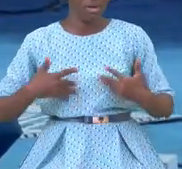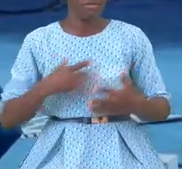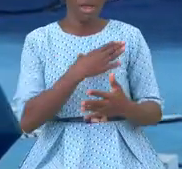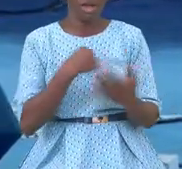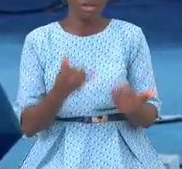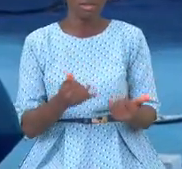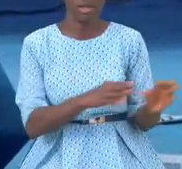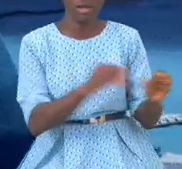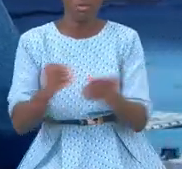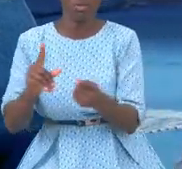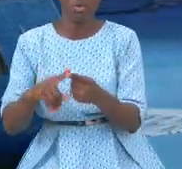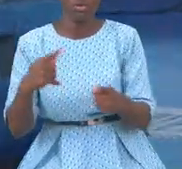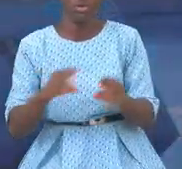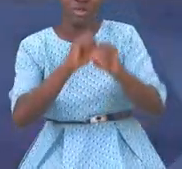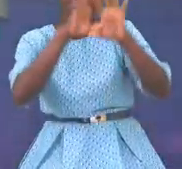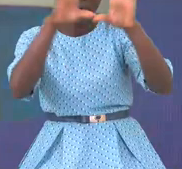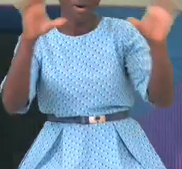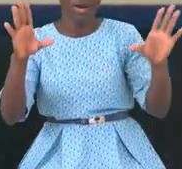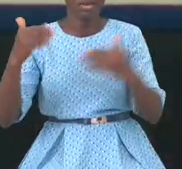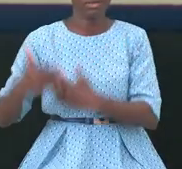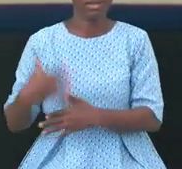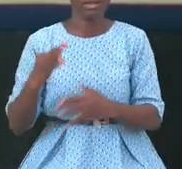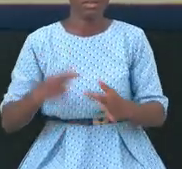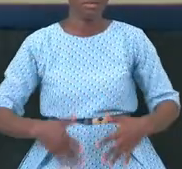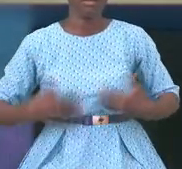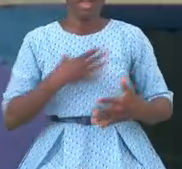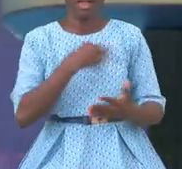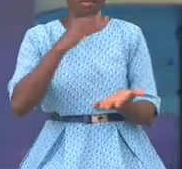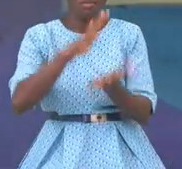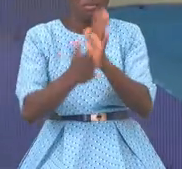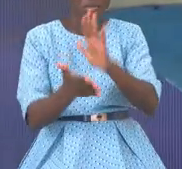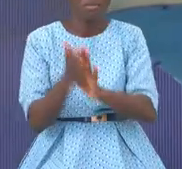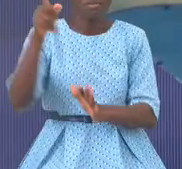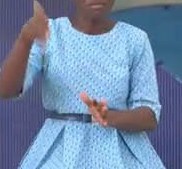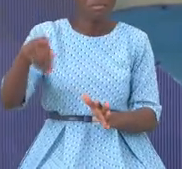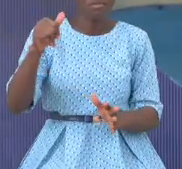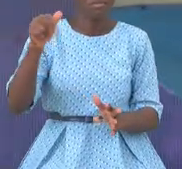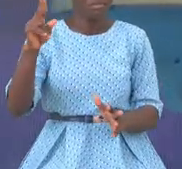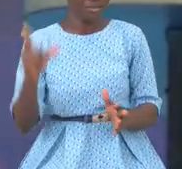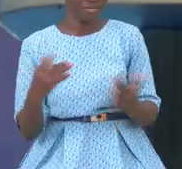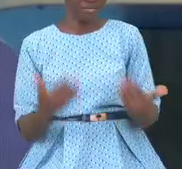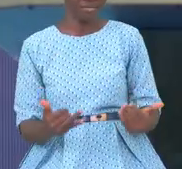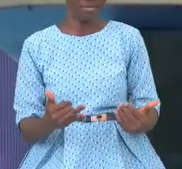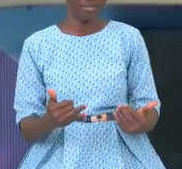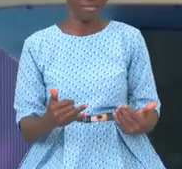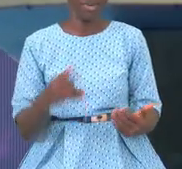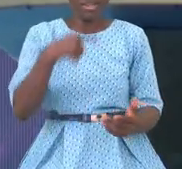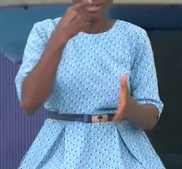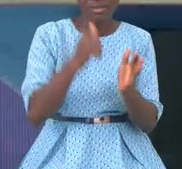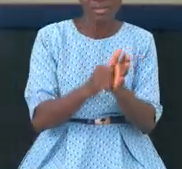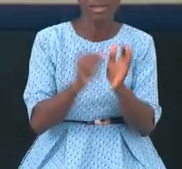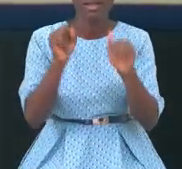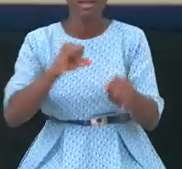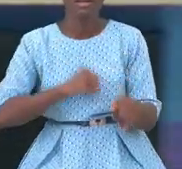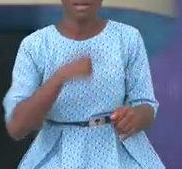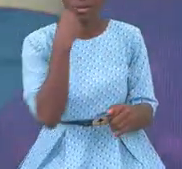said, can I tell you about the grace of God so abundant? He